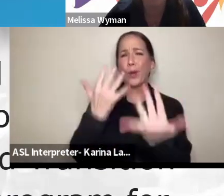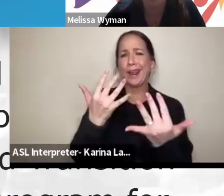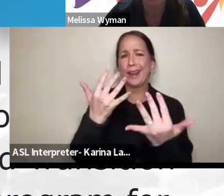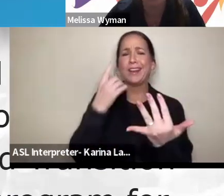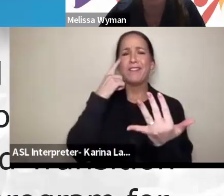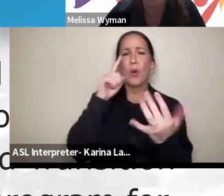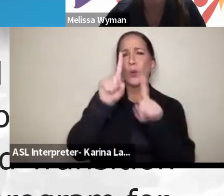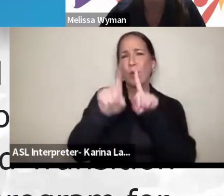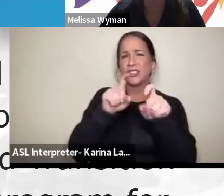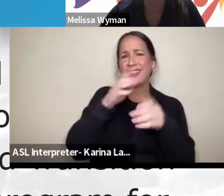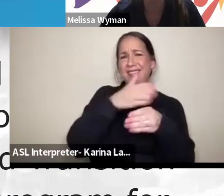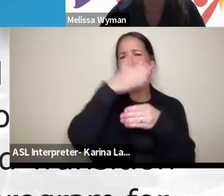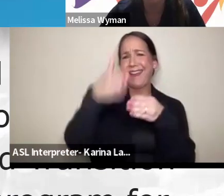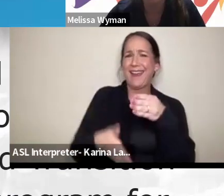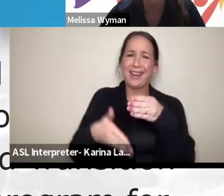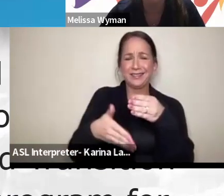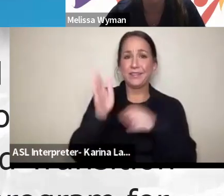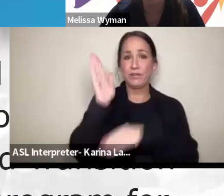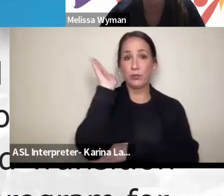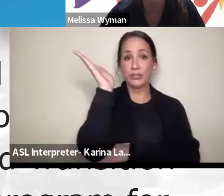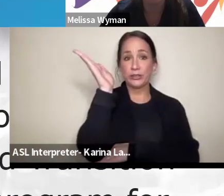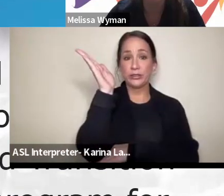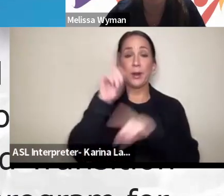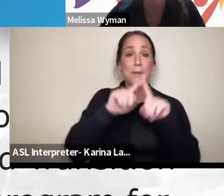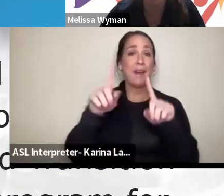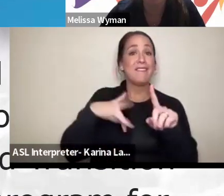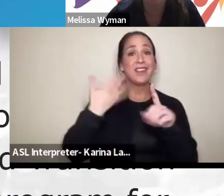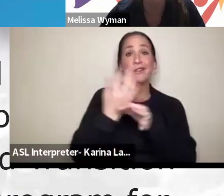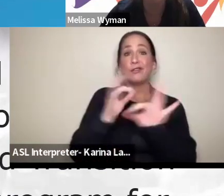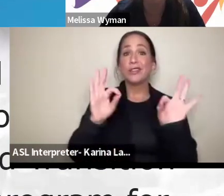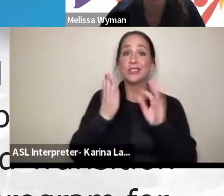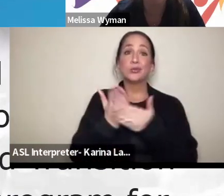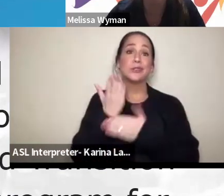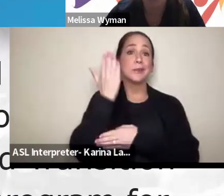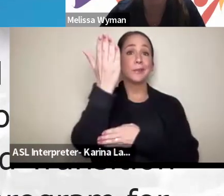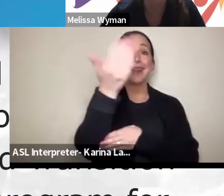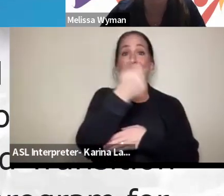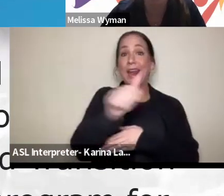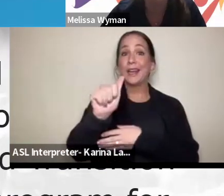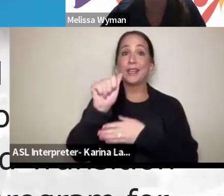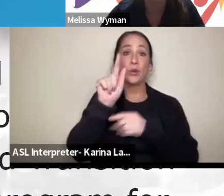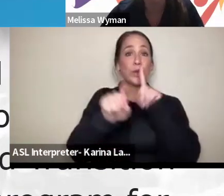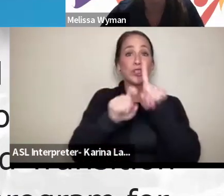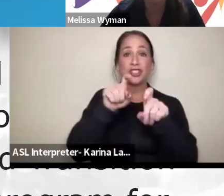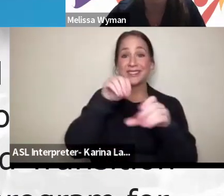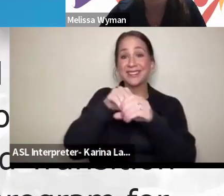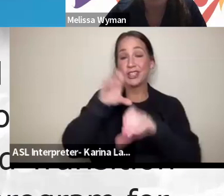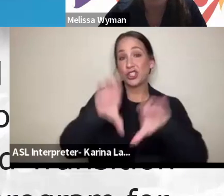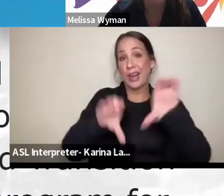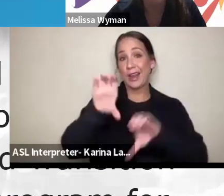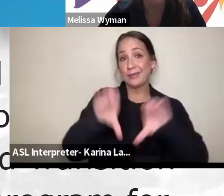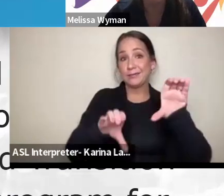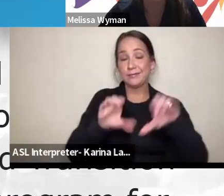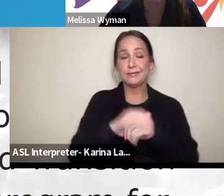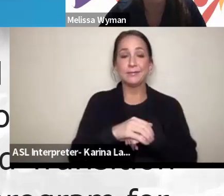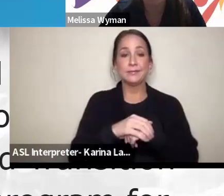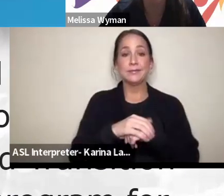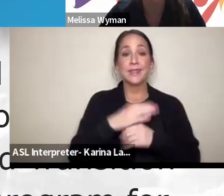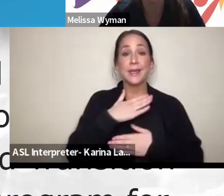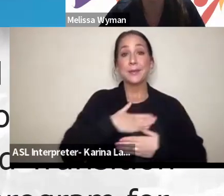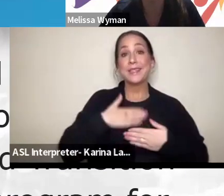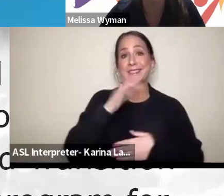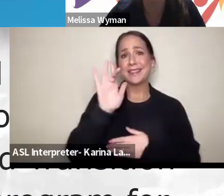the presentation, but feel free to submit any of your questions in the chat box below. Click